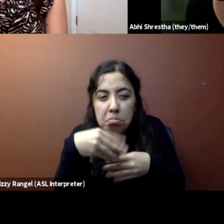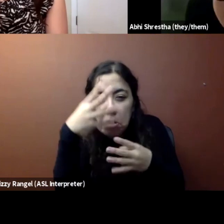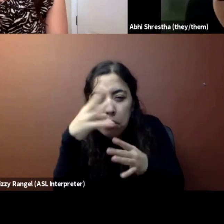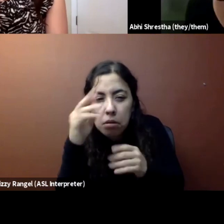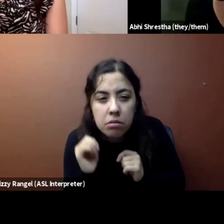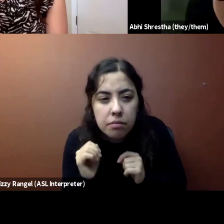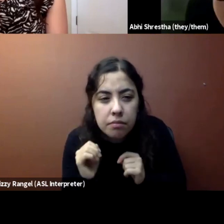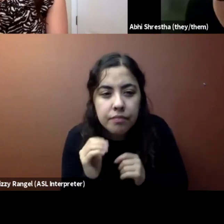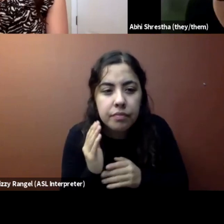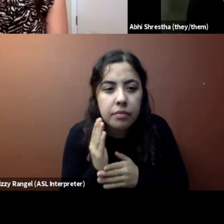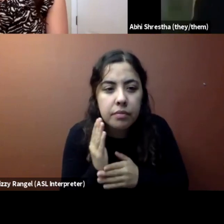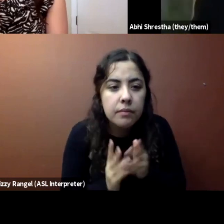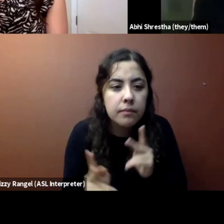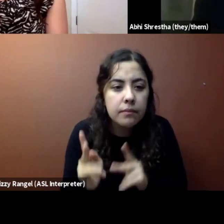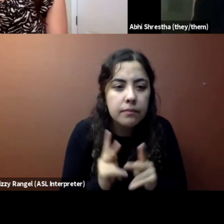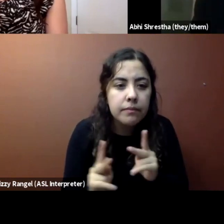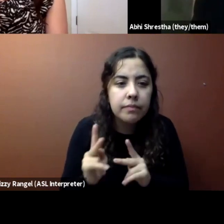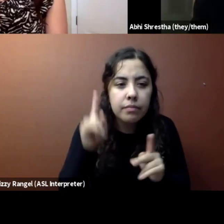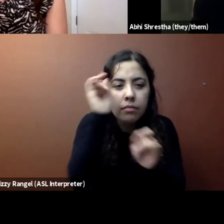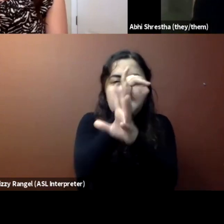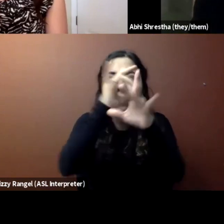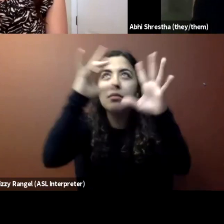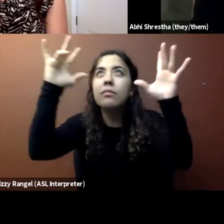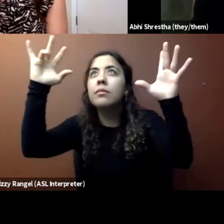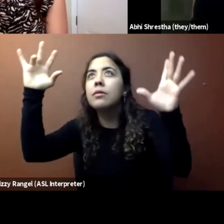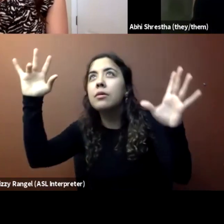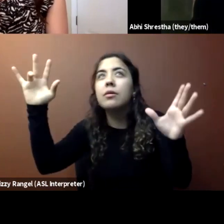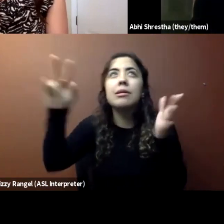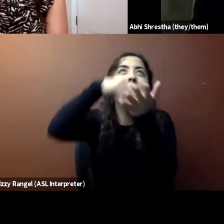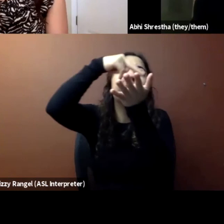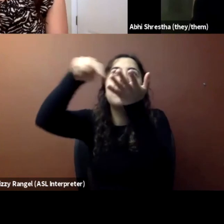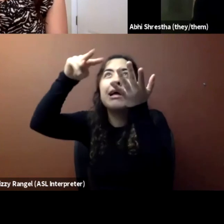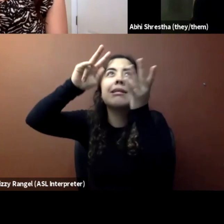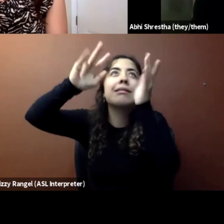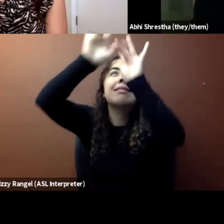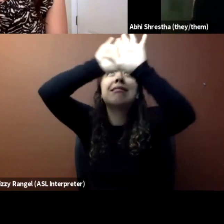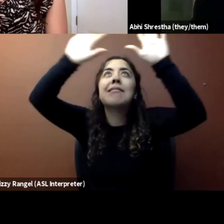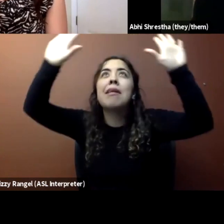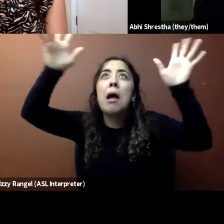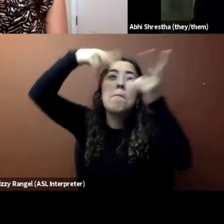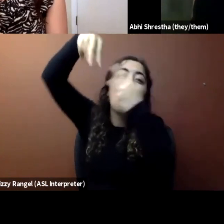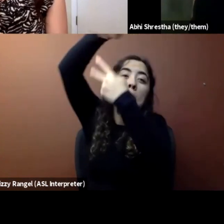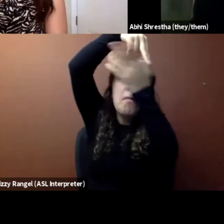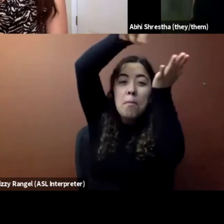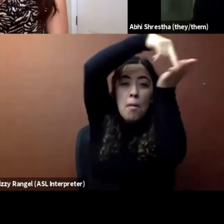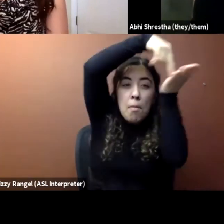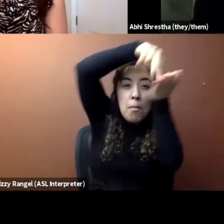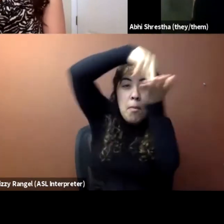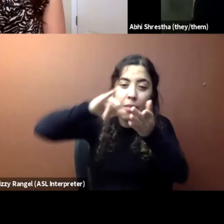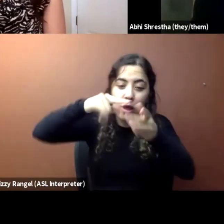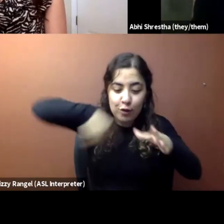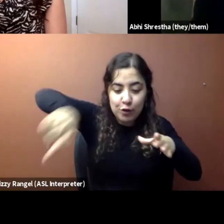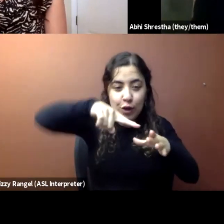As they sign and dance across the sky in a circle, staring at each other, chirp, chirp, chirp. This Oh my